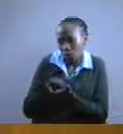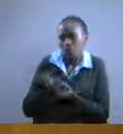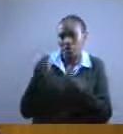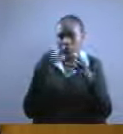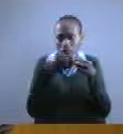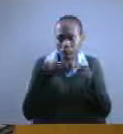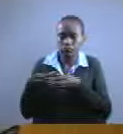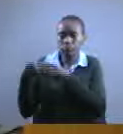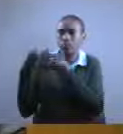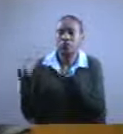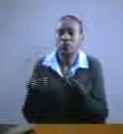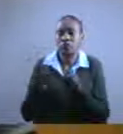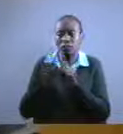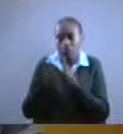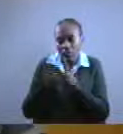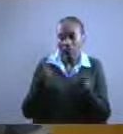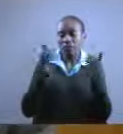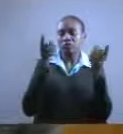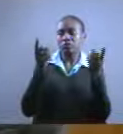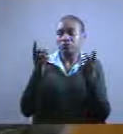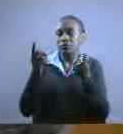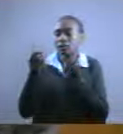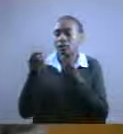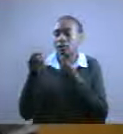designated industries by the Minister of Finance.